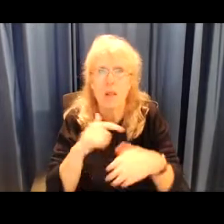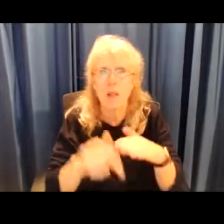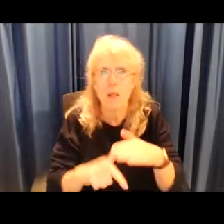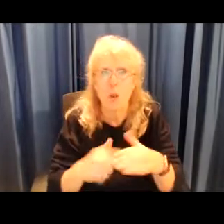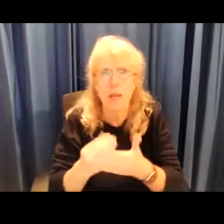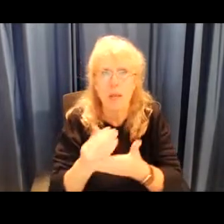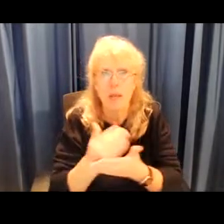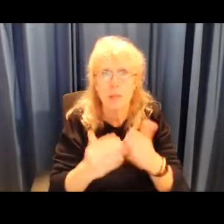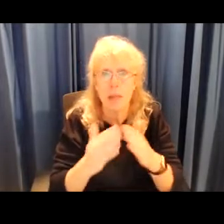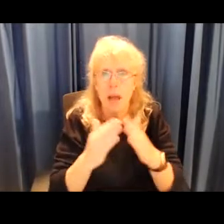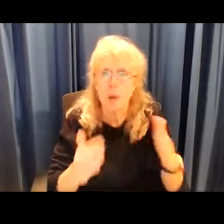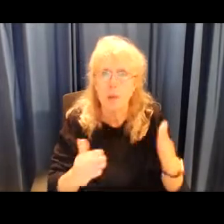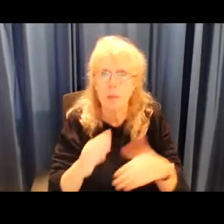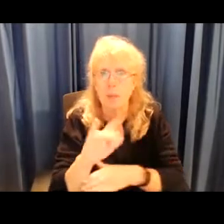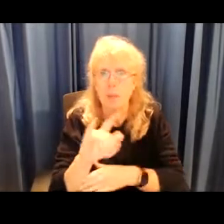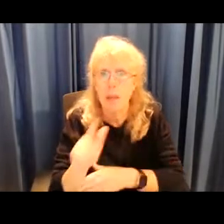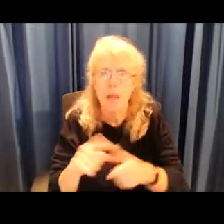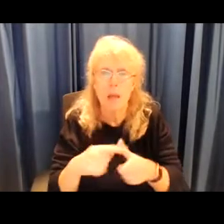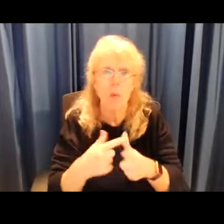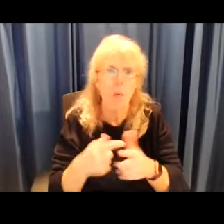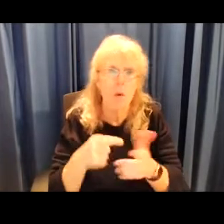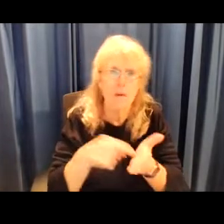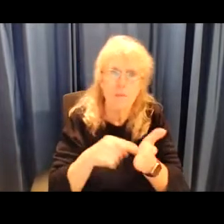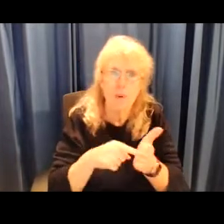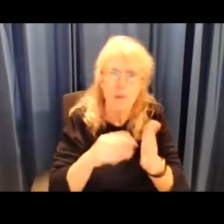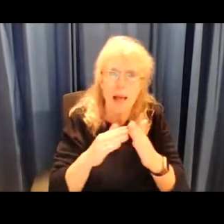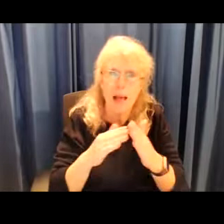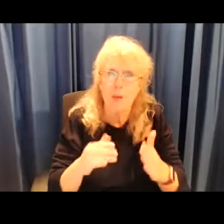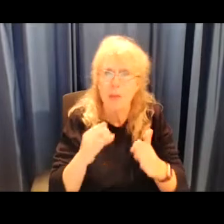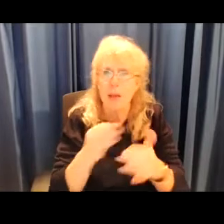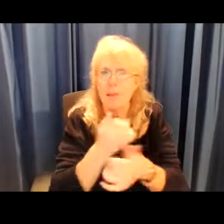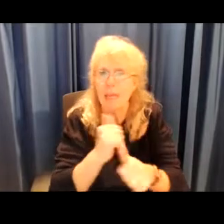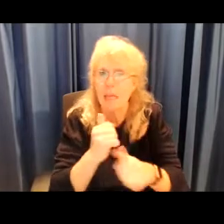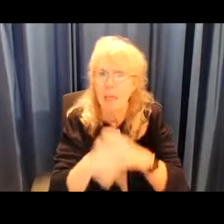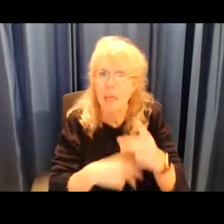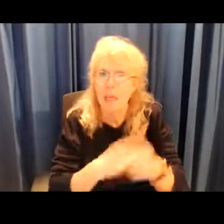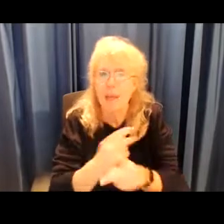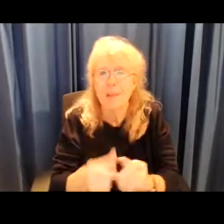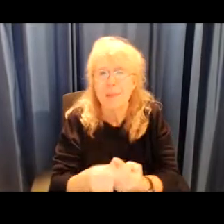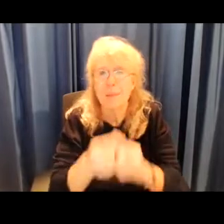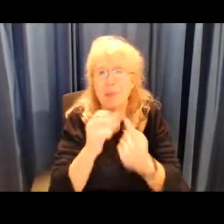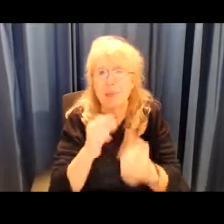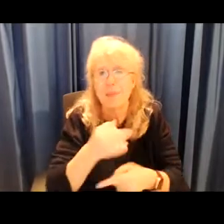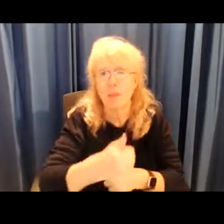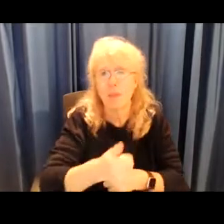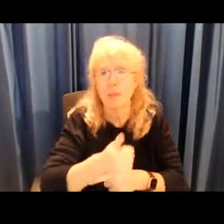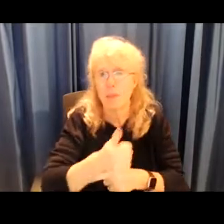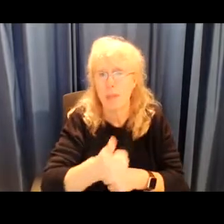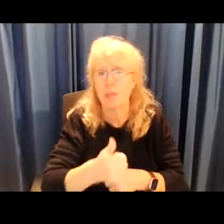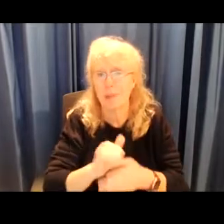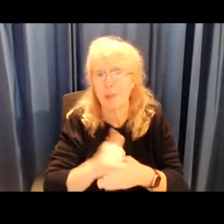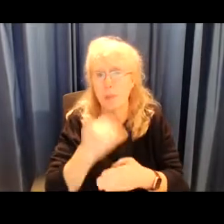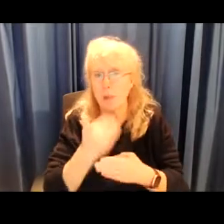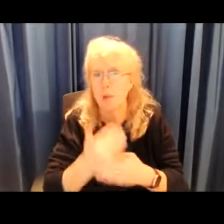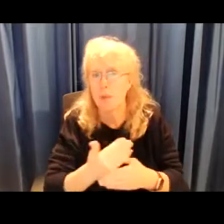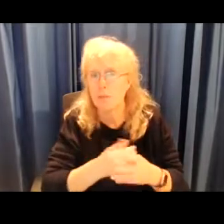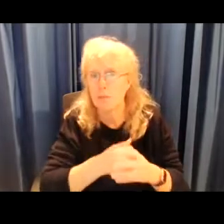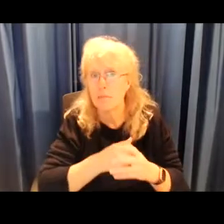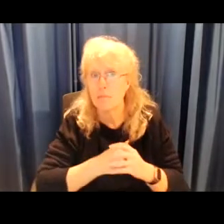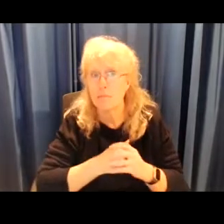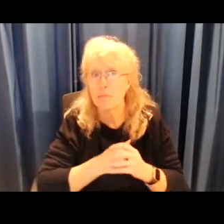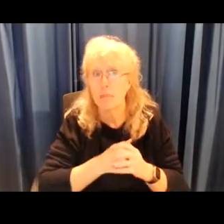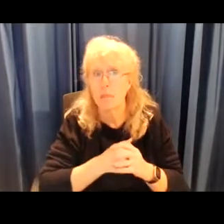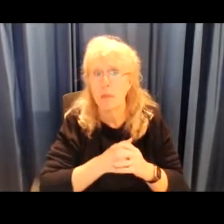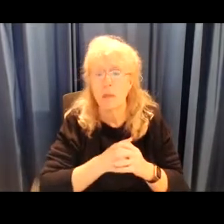just affordable housing of any kind, and especially if it's on a transportation route, that would be good. Well, yeah, and